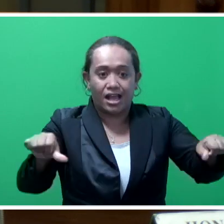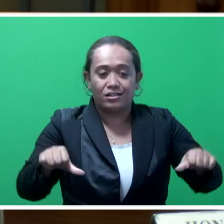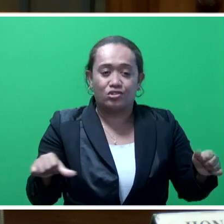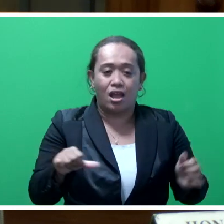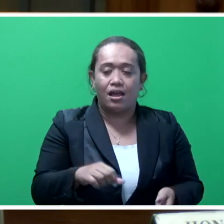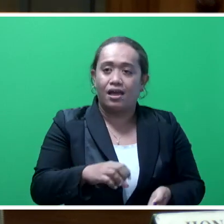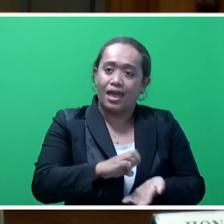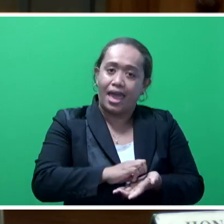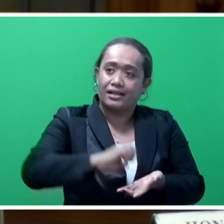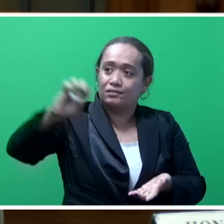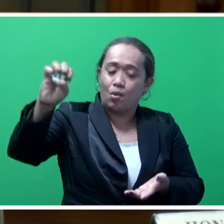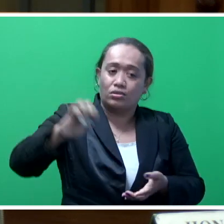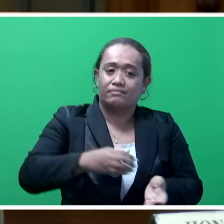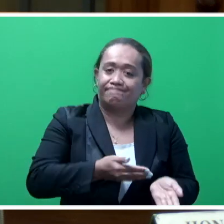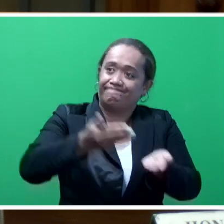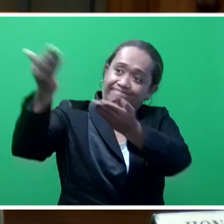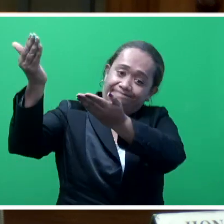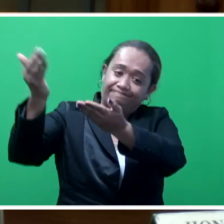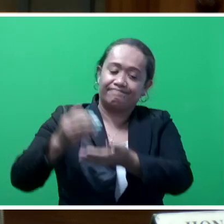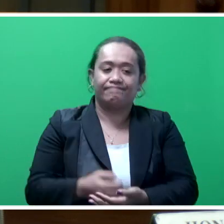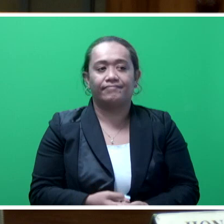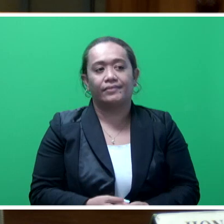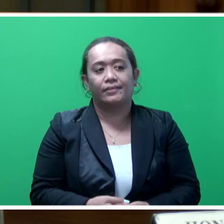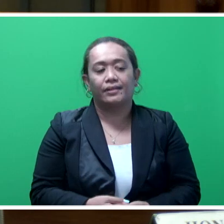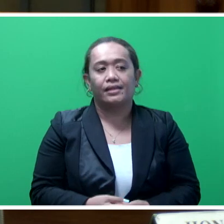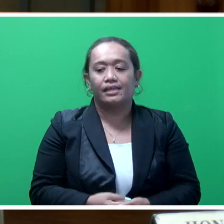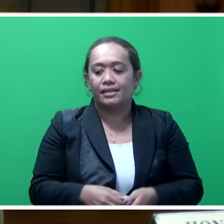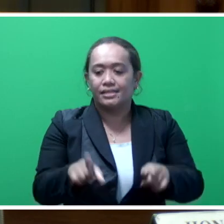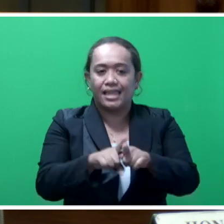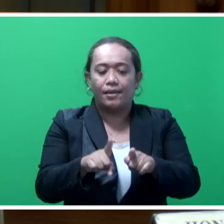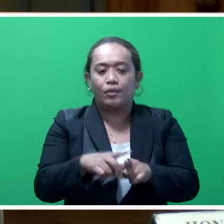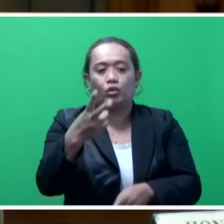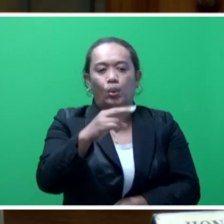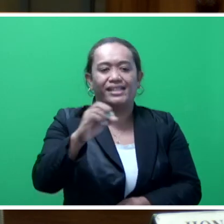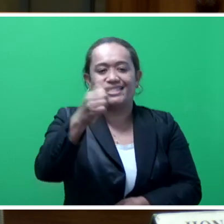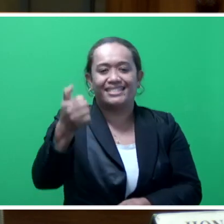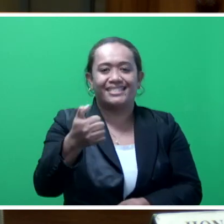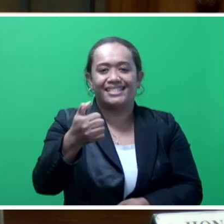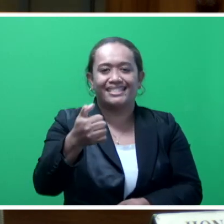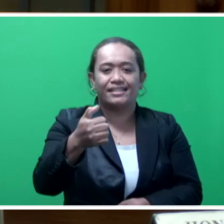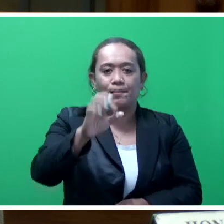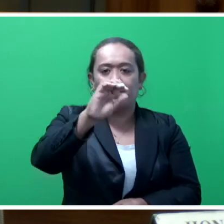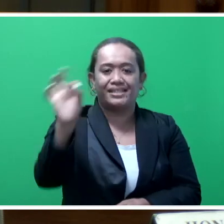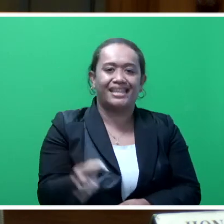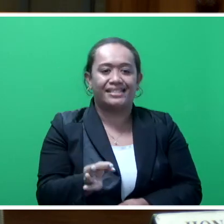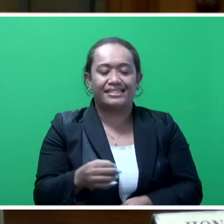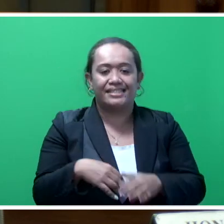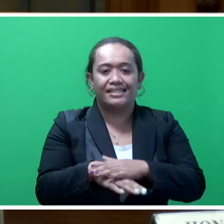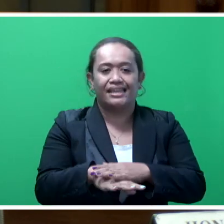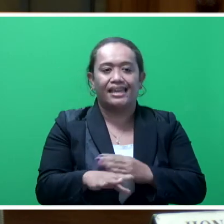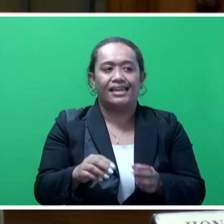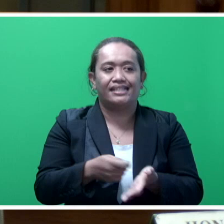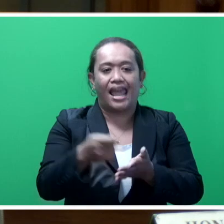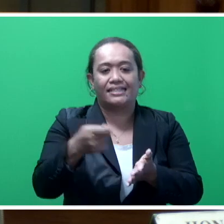substantially high over the last 5 years by 26% in value terms and 16% in volume terms, which is